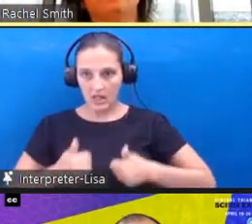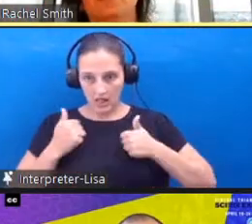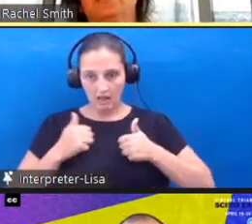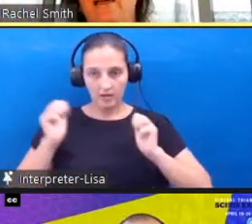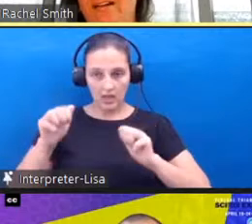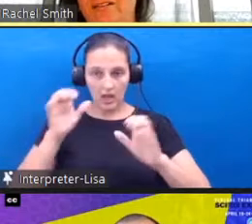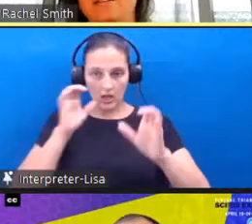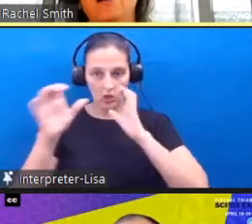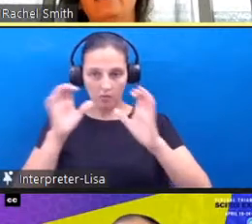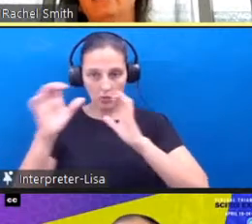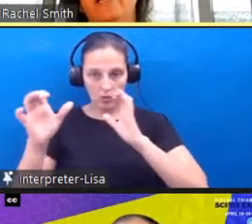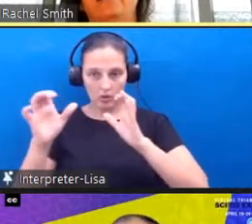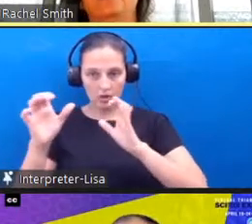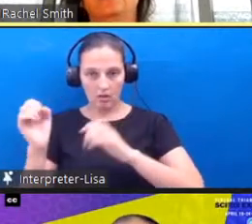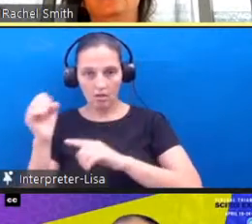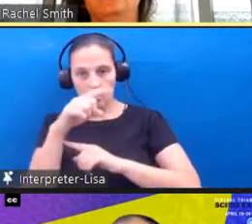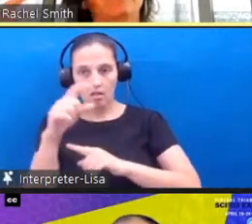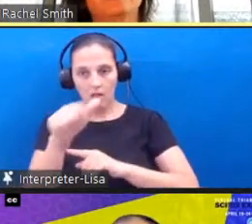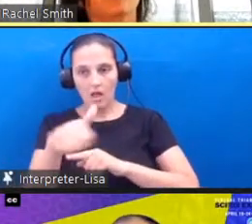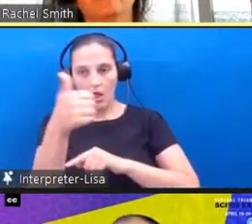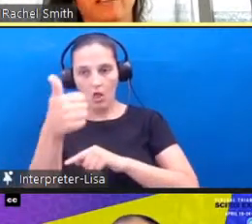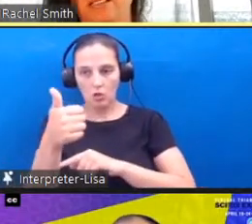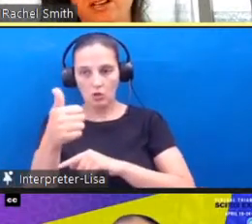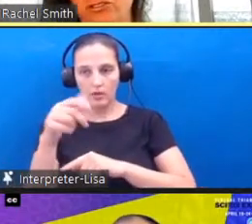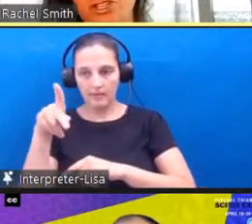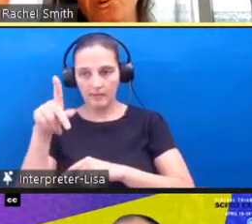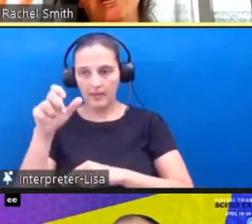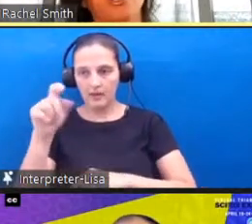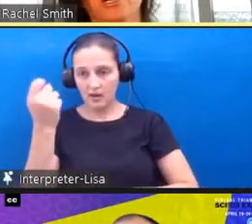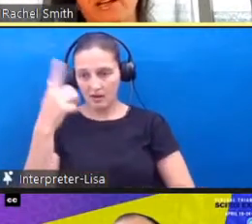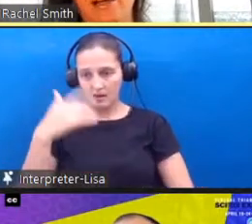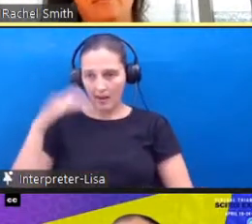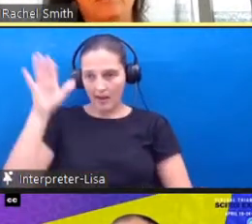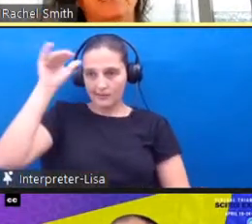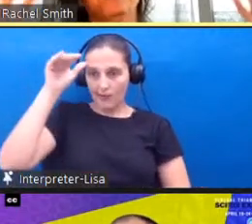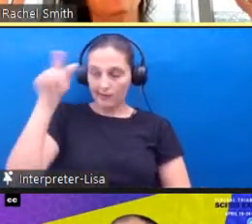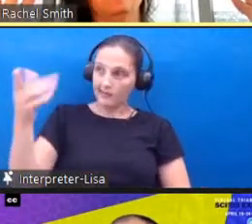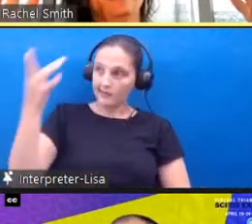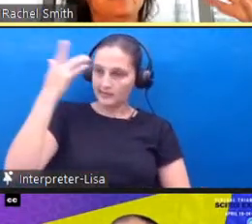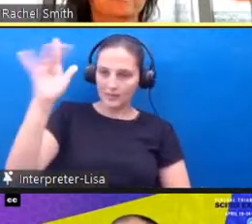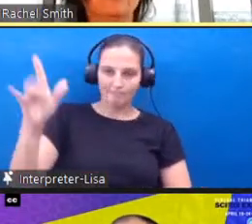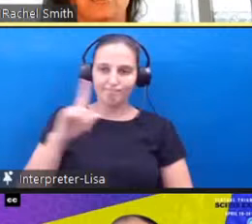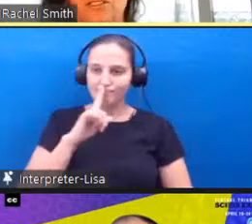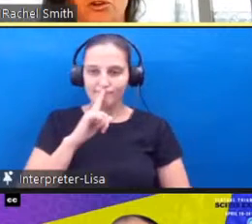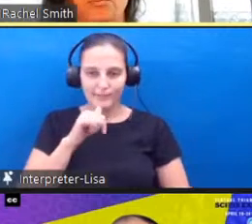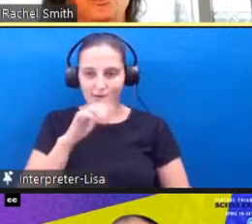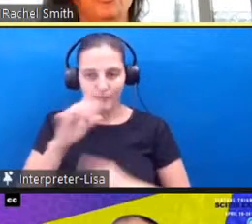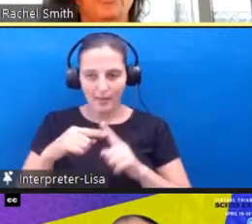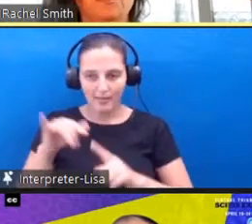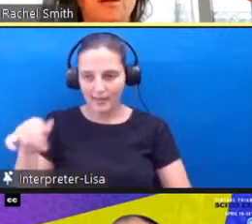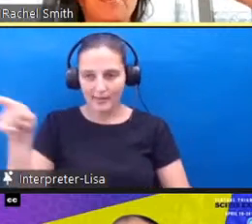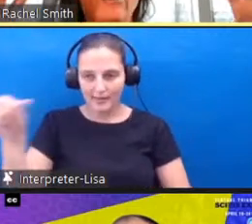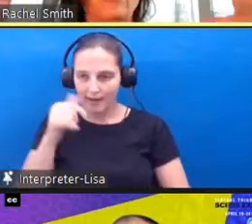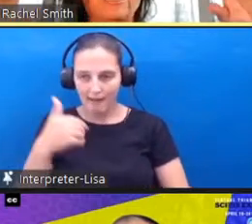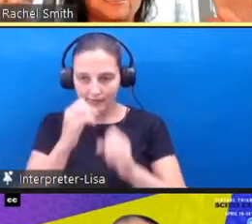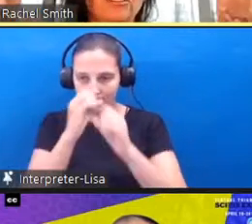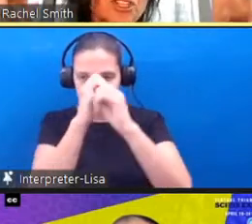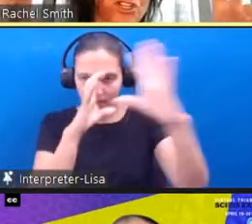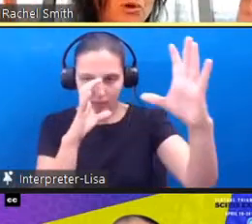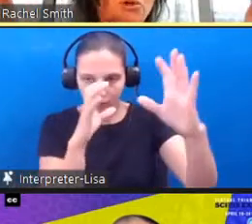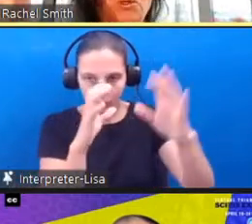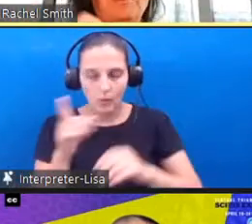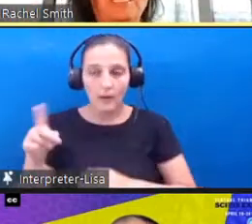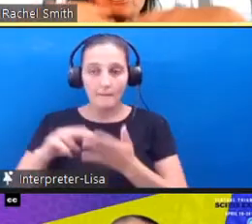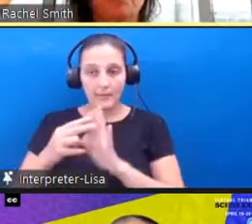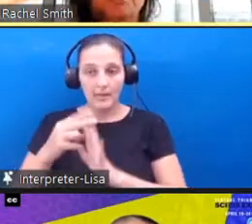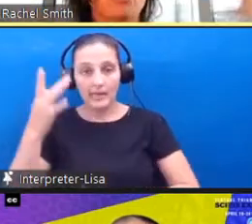off of its planet, not like my donkey is intelligent. We're not talking about that because he doesn't have a telescope. So it's about intelligent,